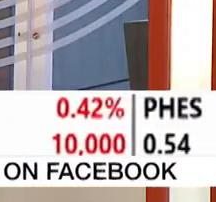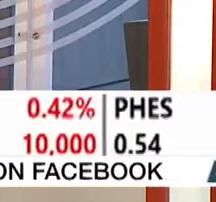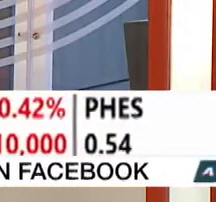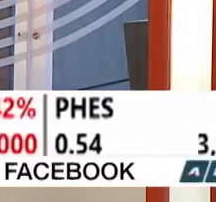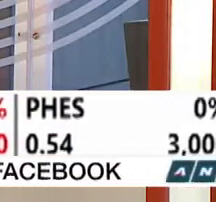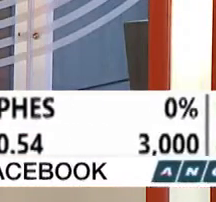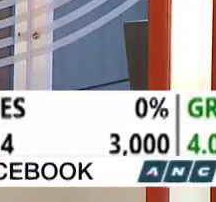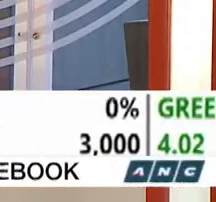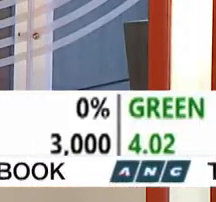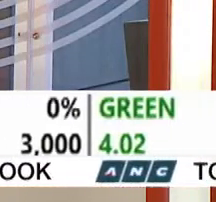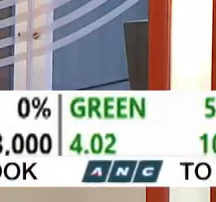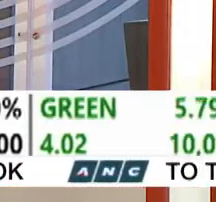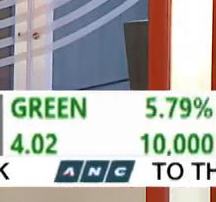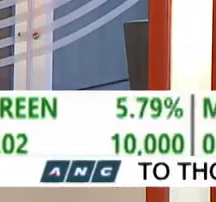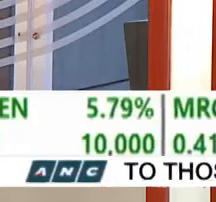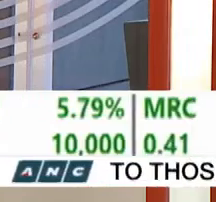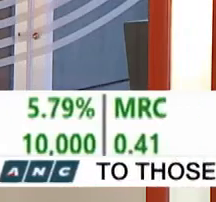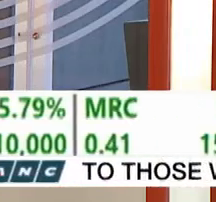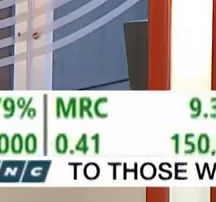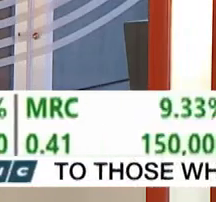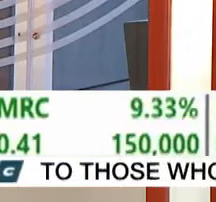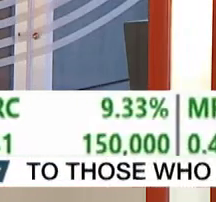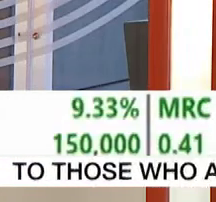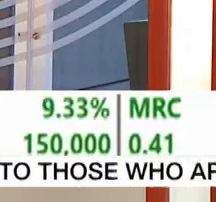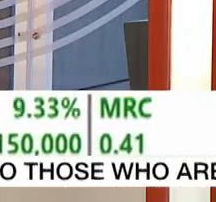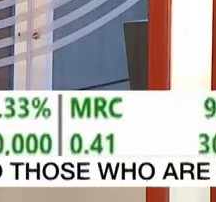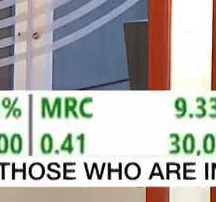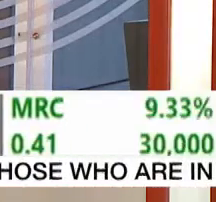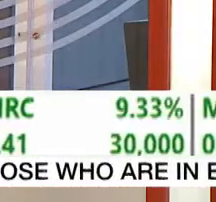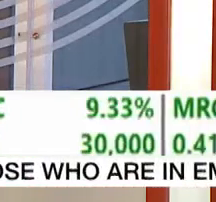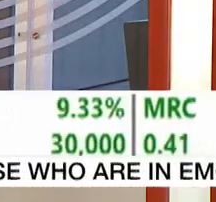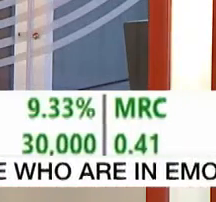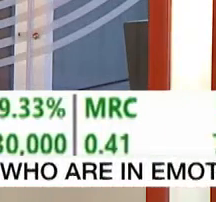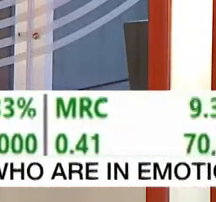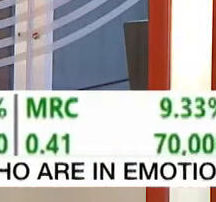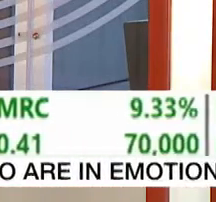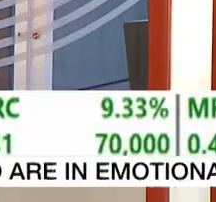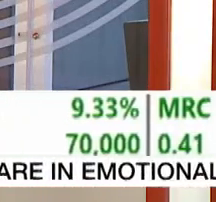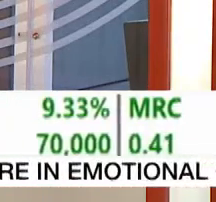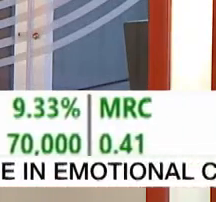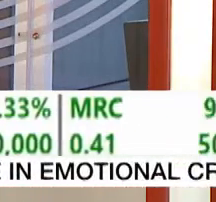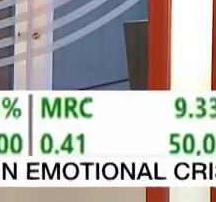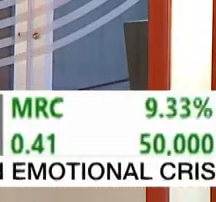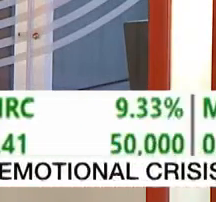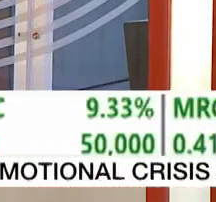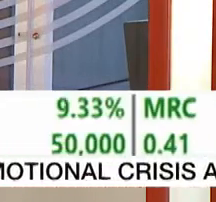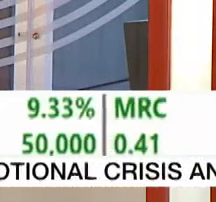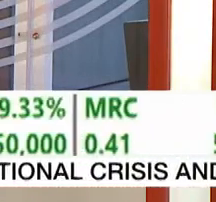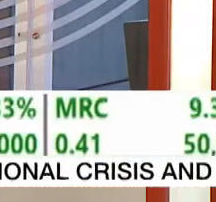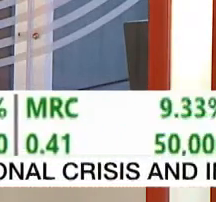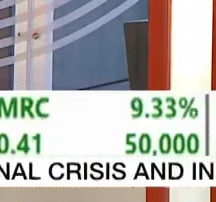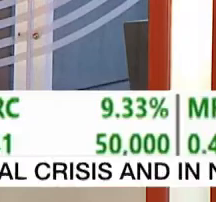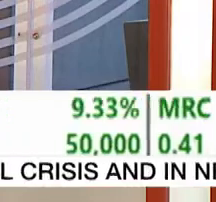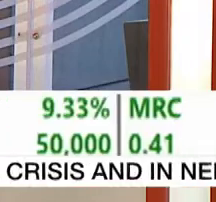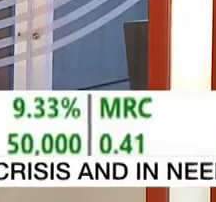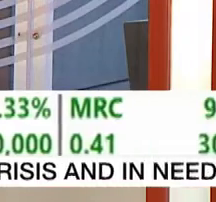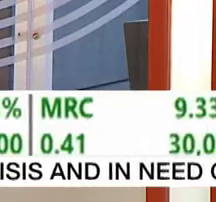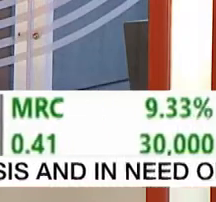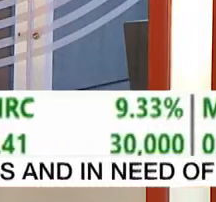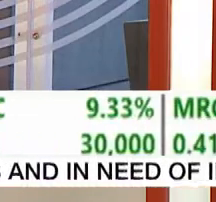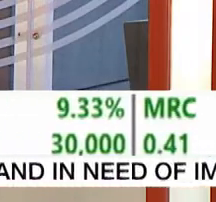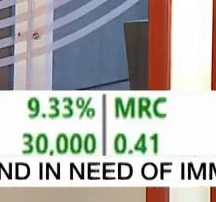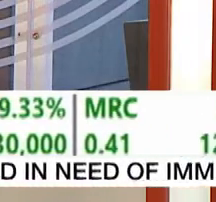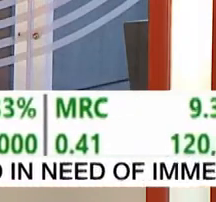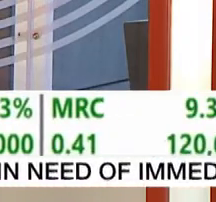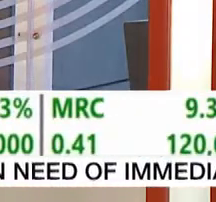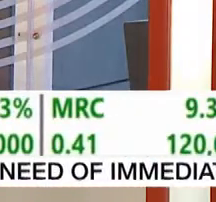with comorbidities. They expect to vaccinate thousands today. We hope to have Angel back on the line.